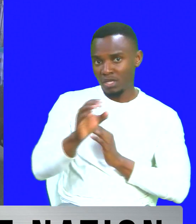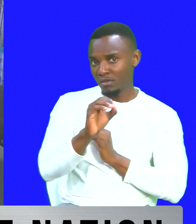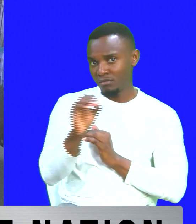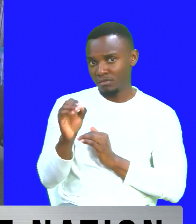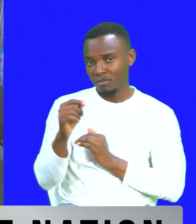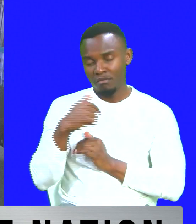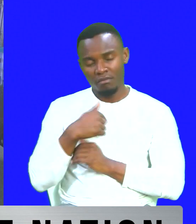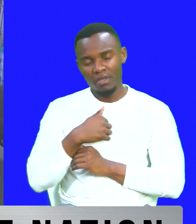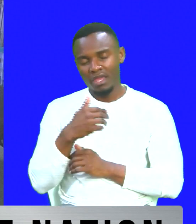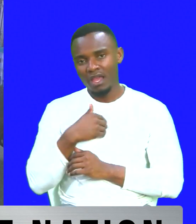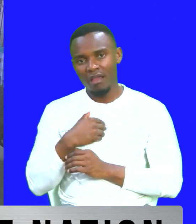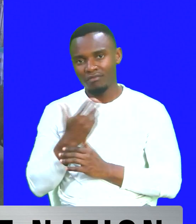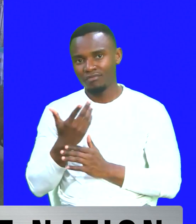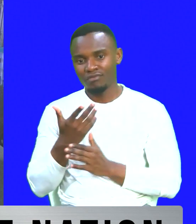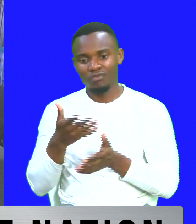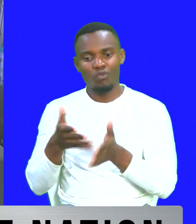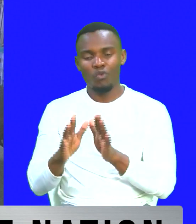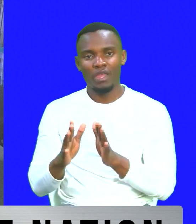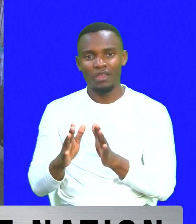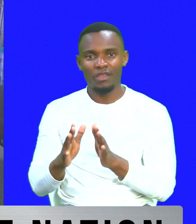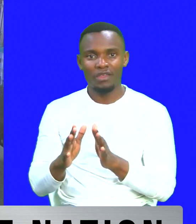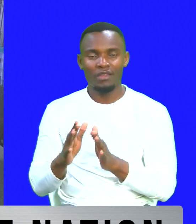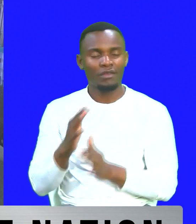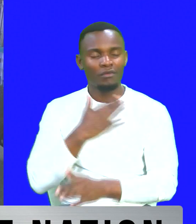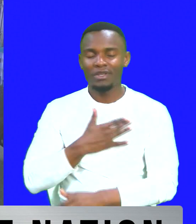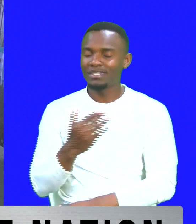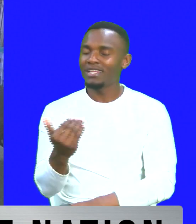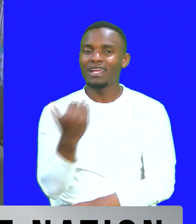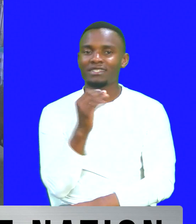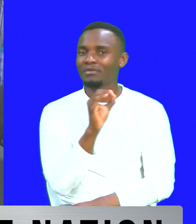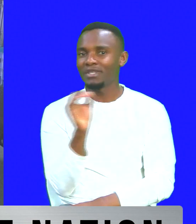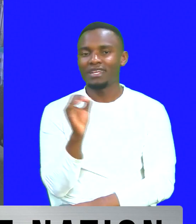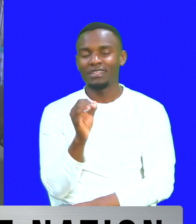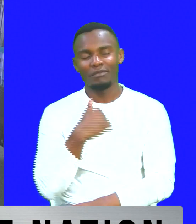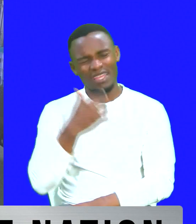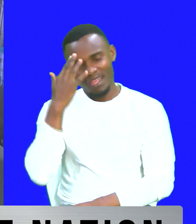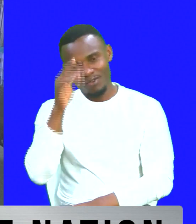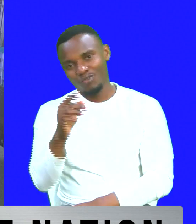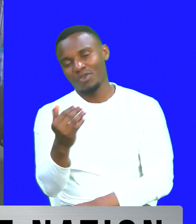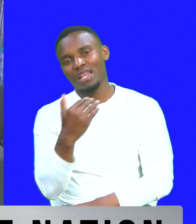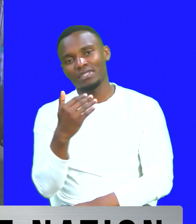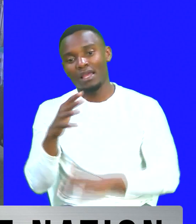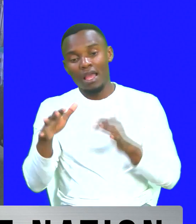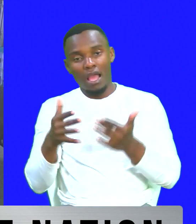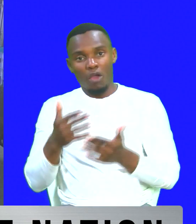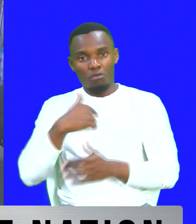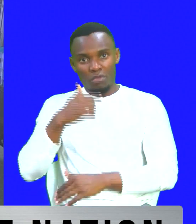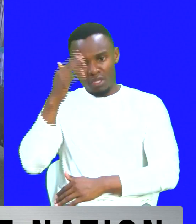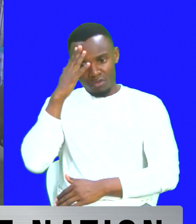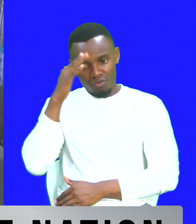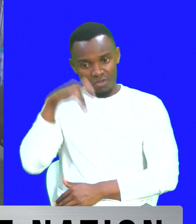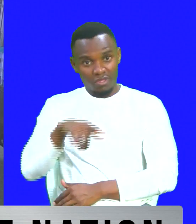have a criteria for nini John usiniulize unajua utaniuliza how do I know they are corrupt. Right. But so long